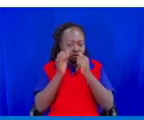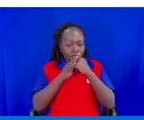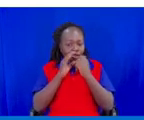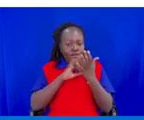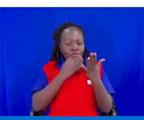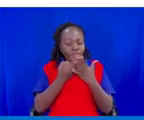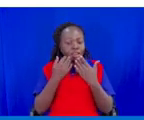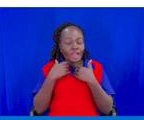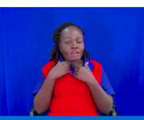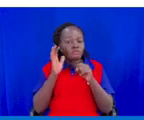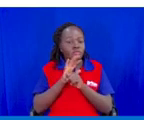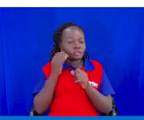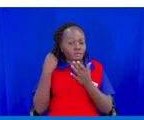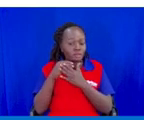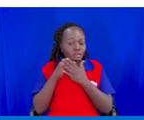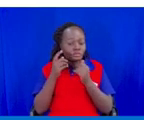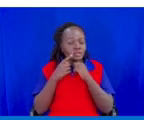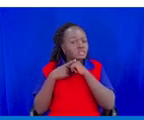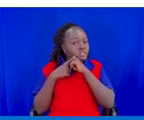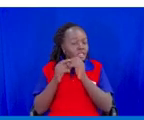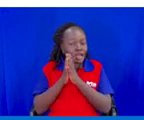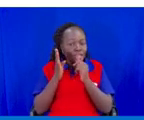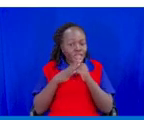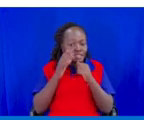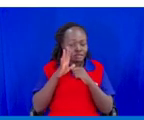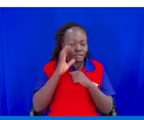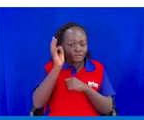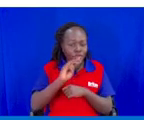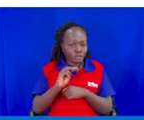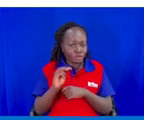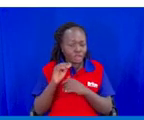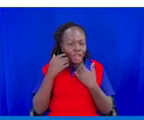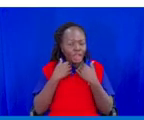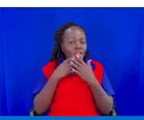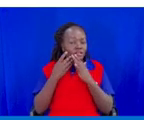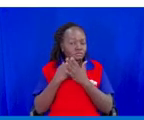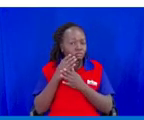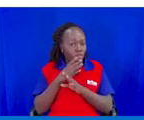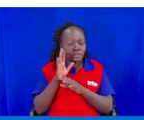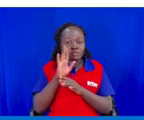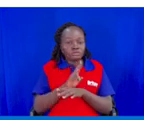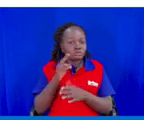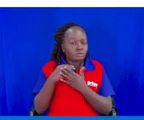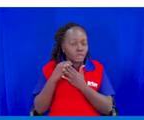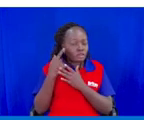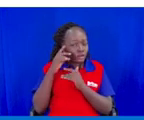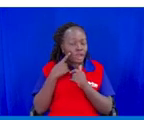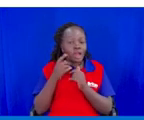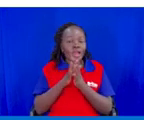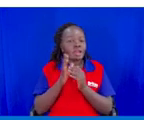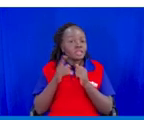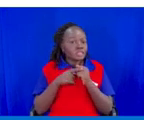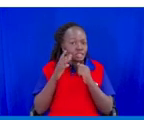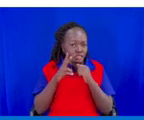total income of 695 million. There were expenses of 167 million,